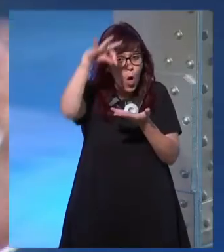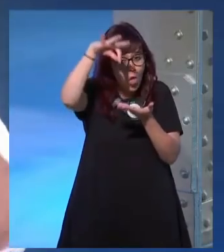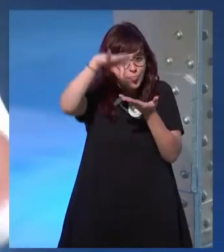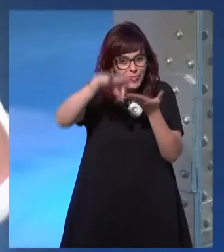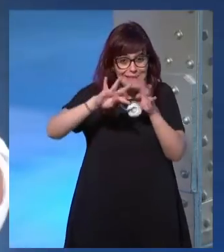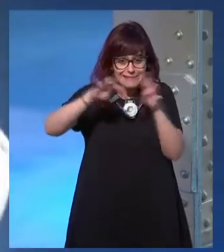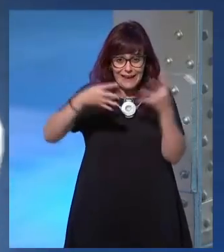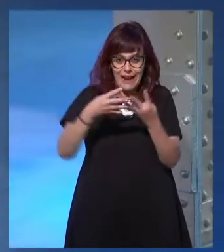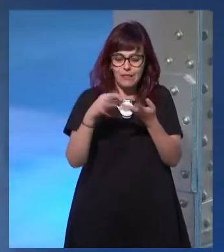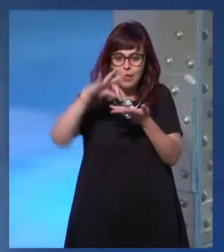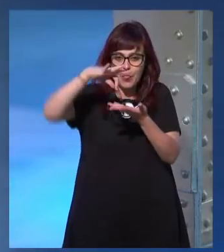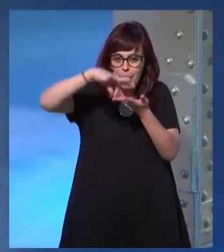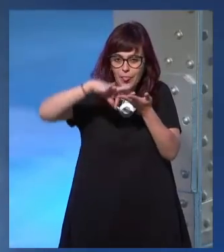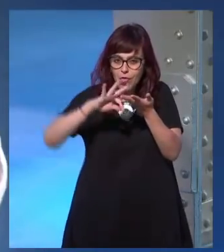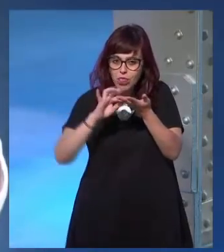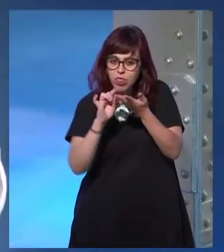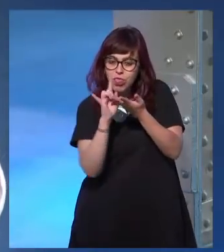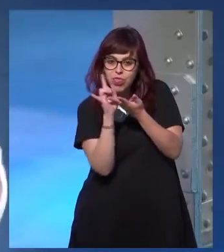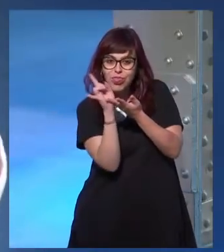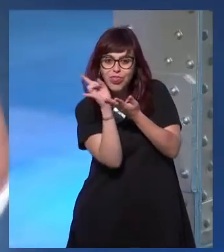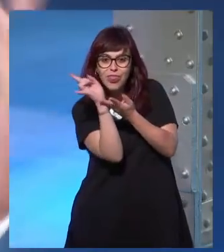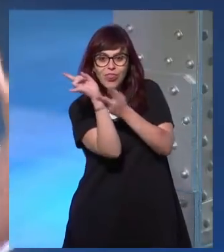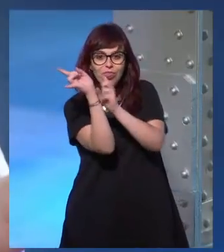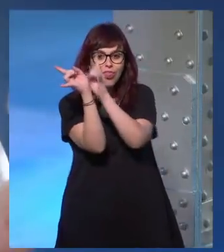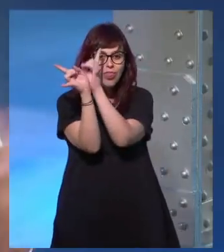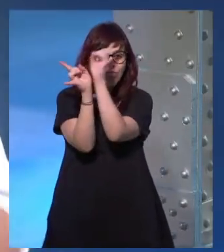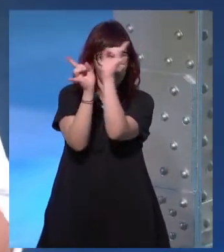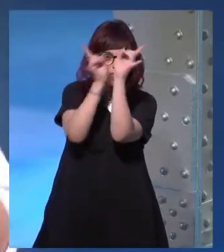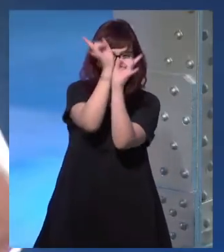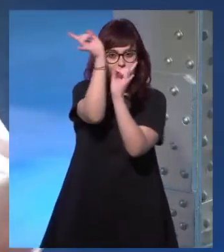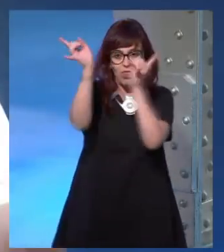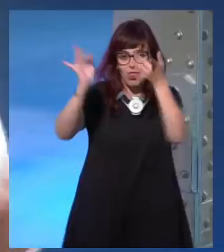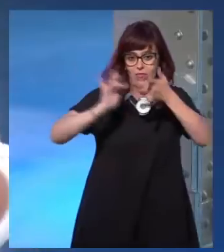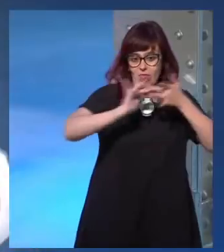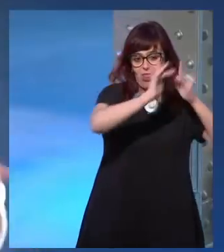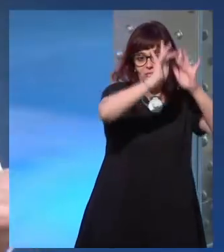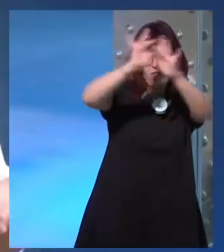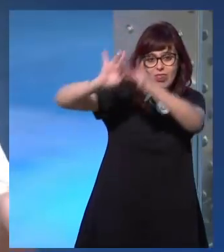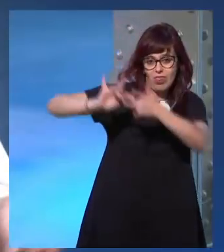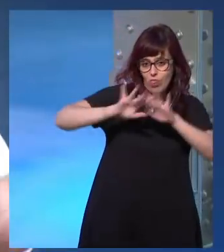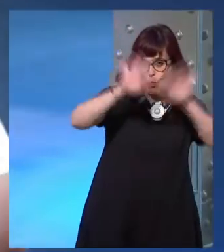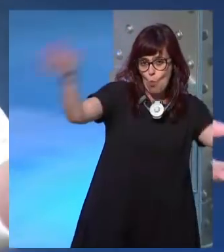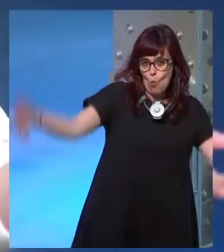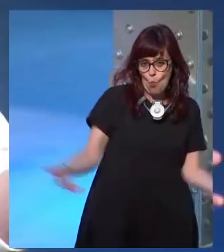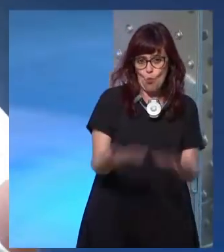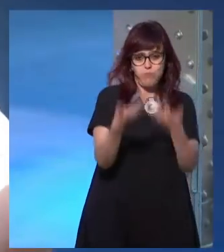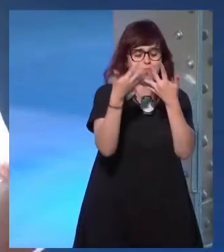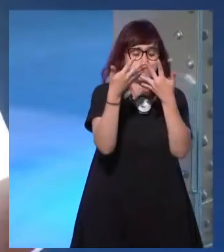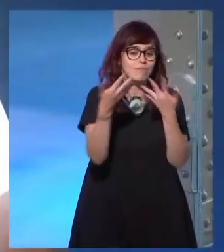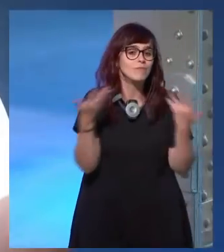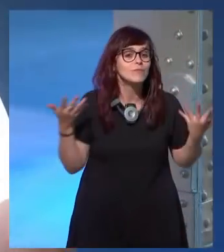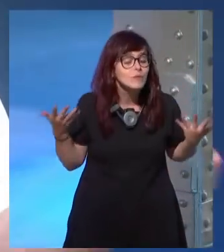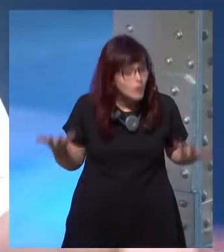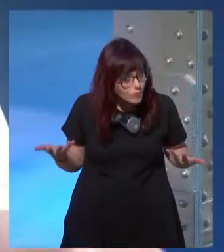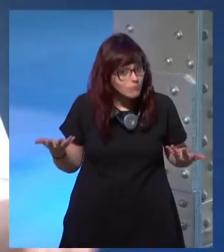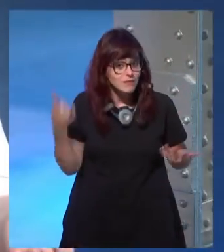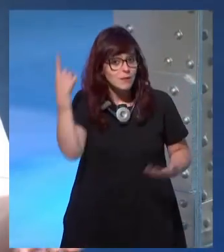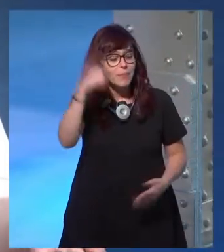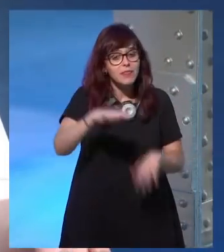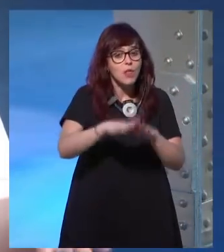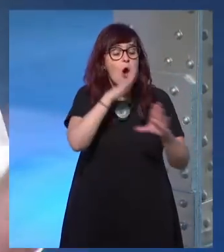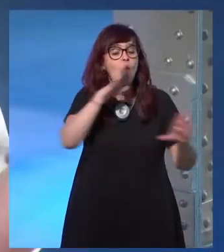and it becomes this thing, and it suffuses their whole being in a similar way that, to be honest, I found feminism. You know, I